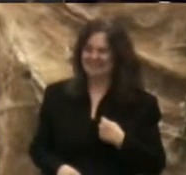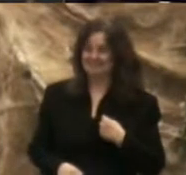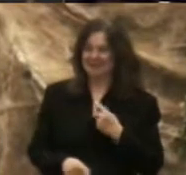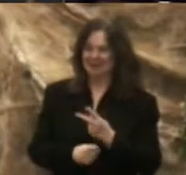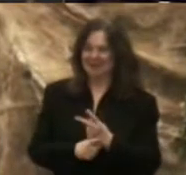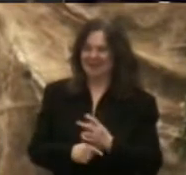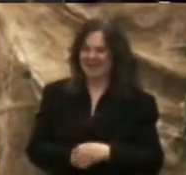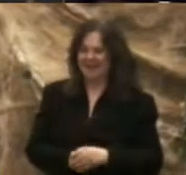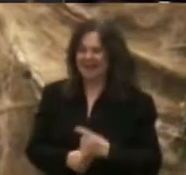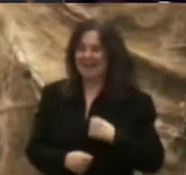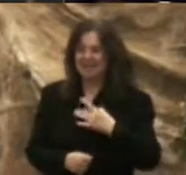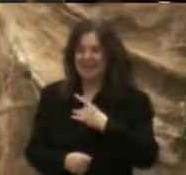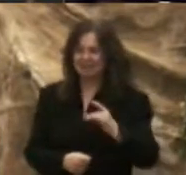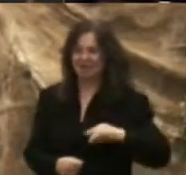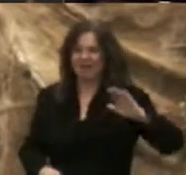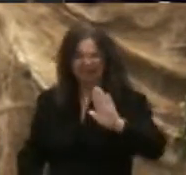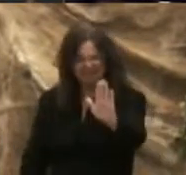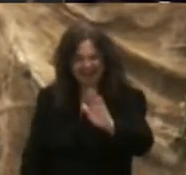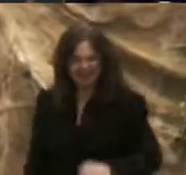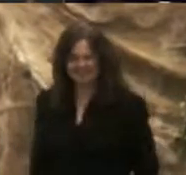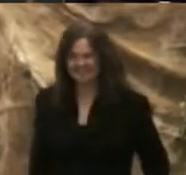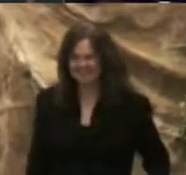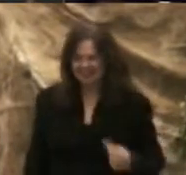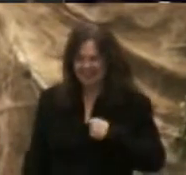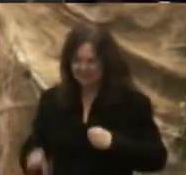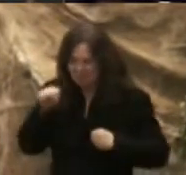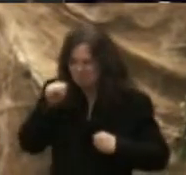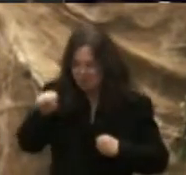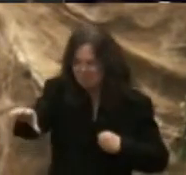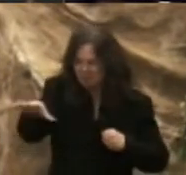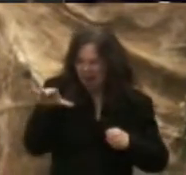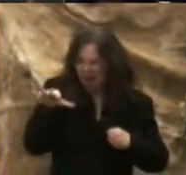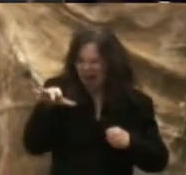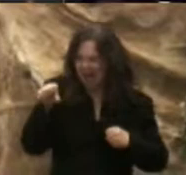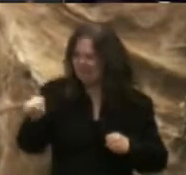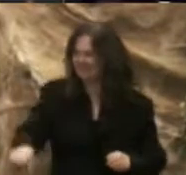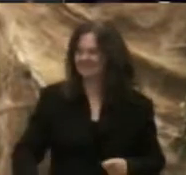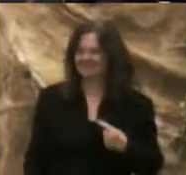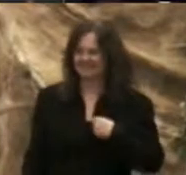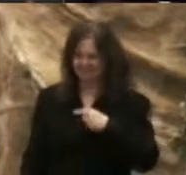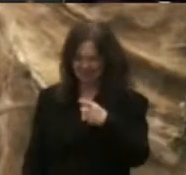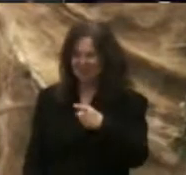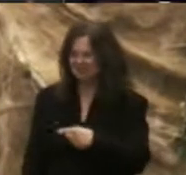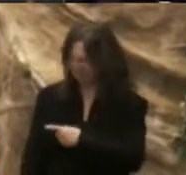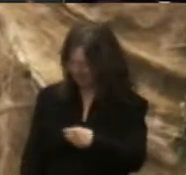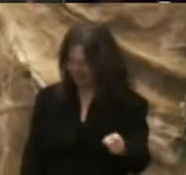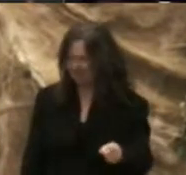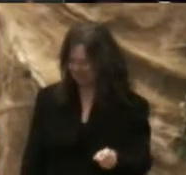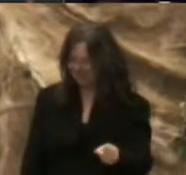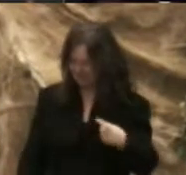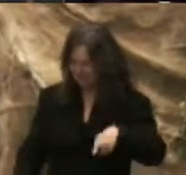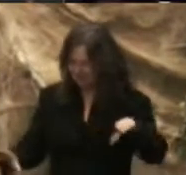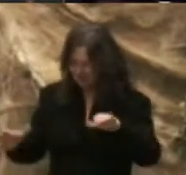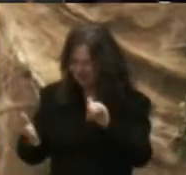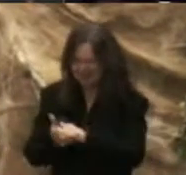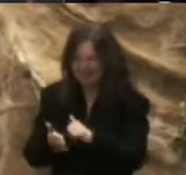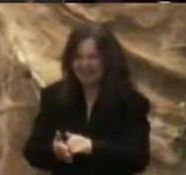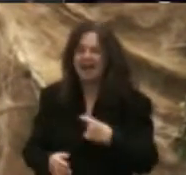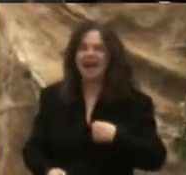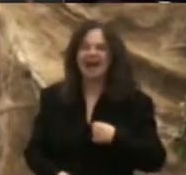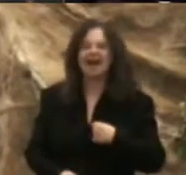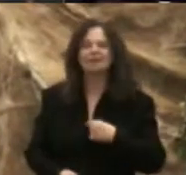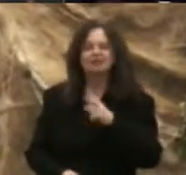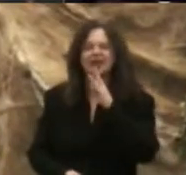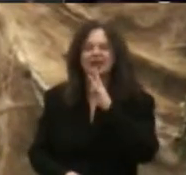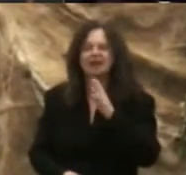fives, yes? I like to do bumps. Do you guys get bumps from me? I'm going to continue talking, and I hope